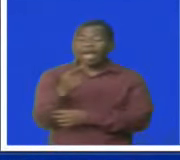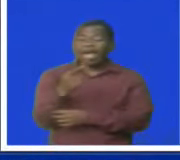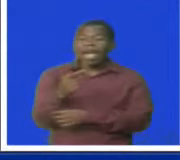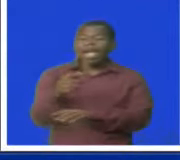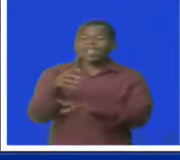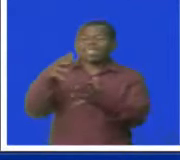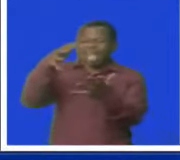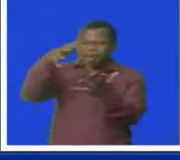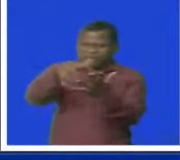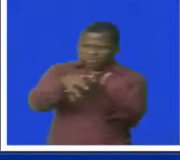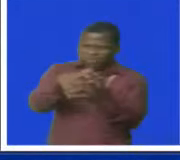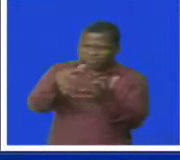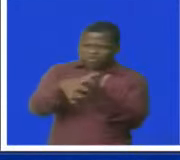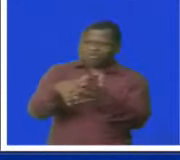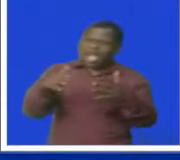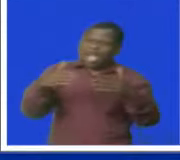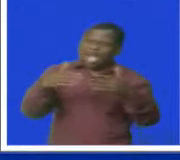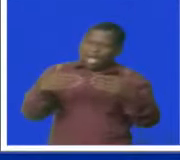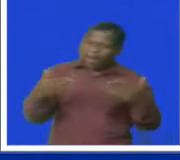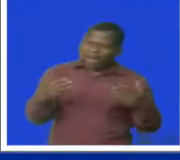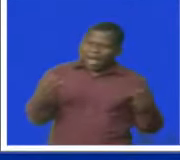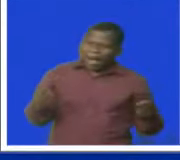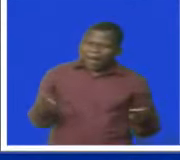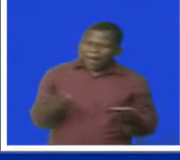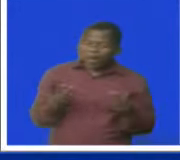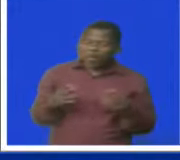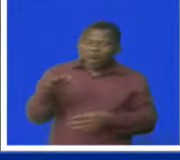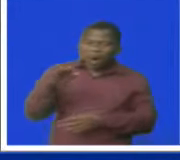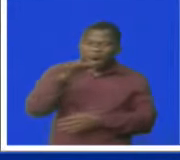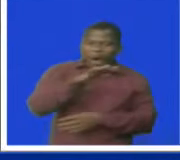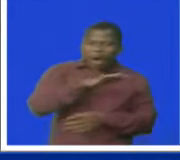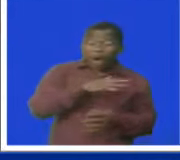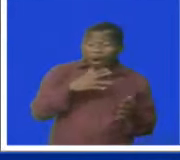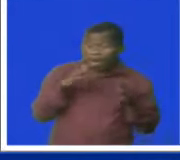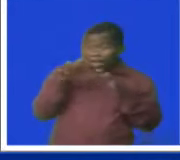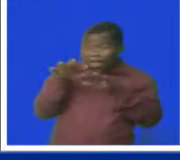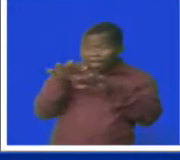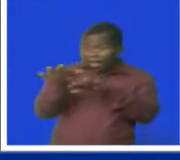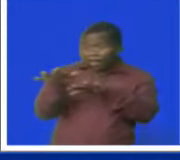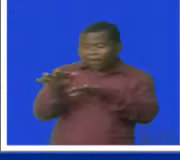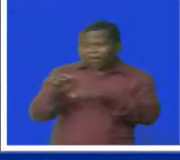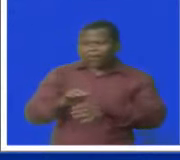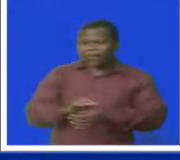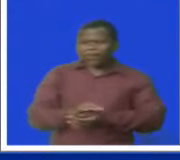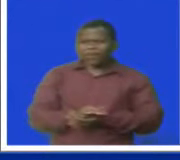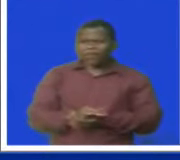abuse, endure sleepless nights.